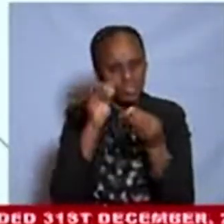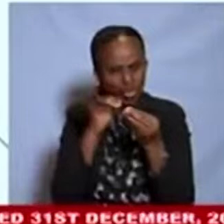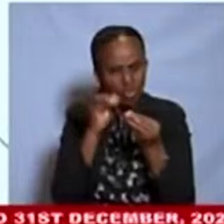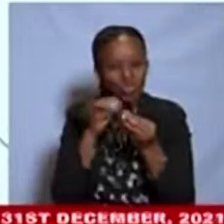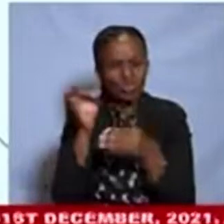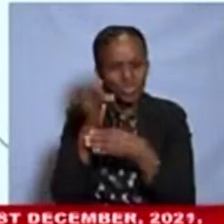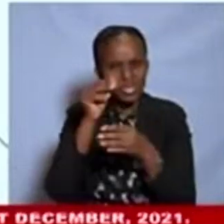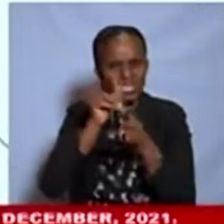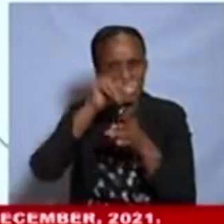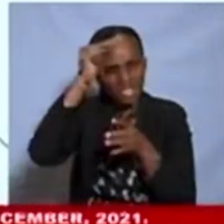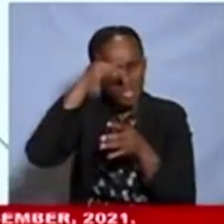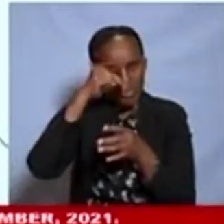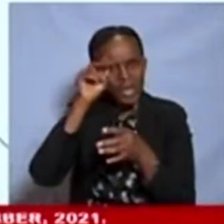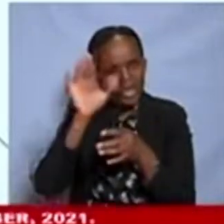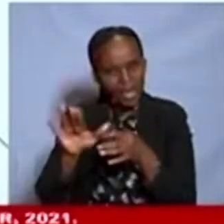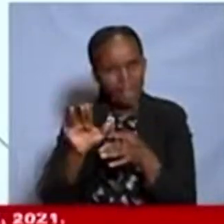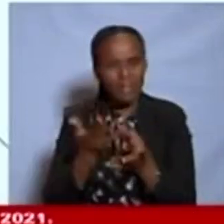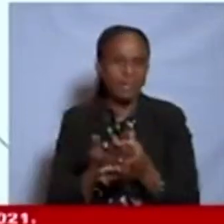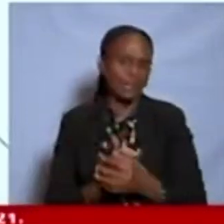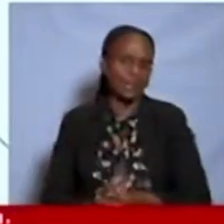Namwara. You know?